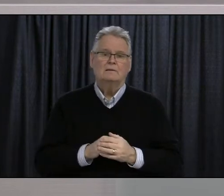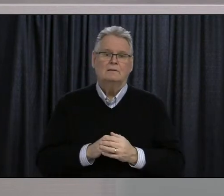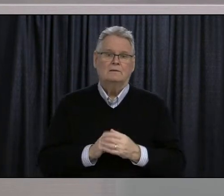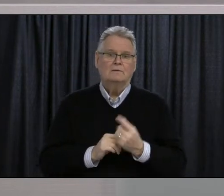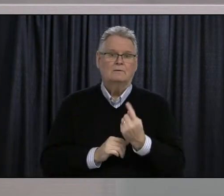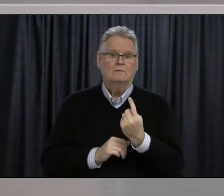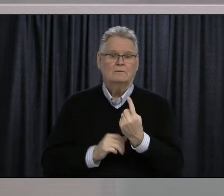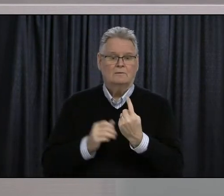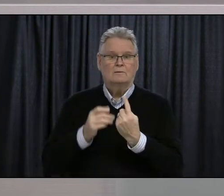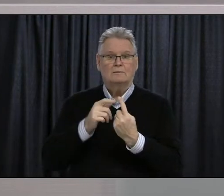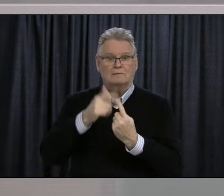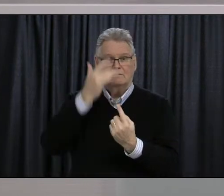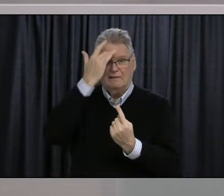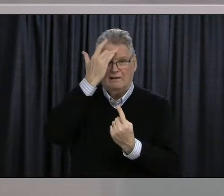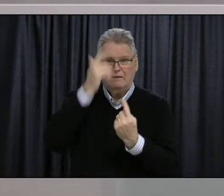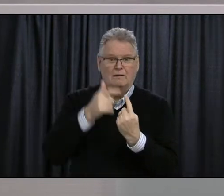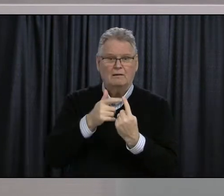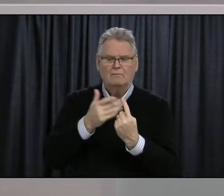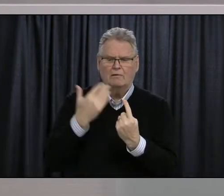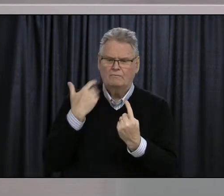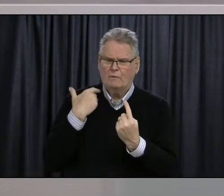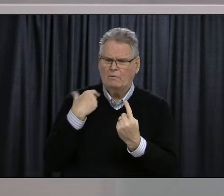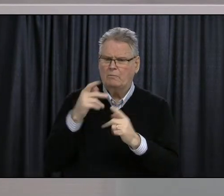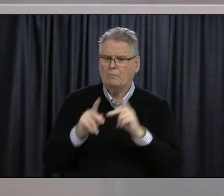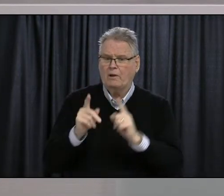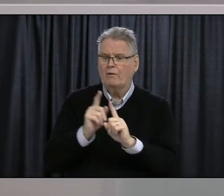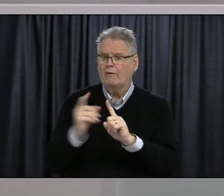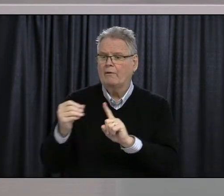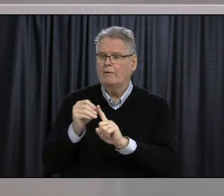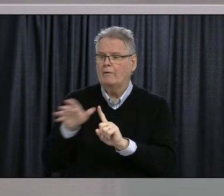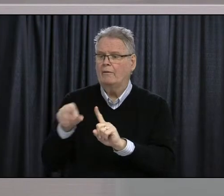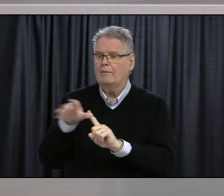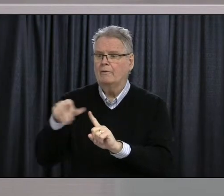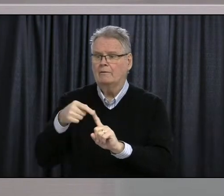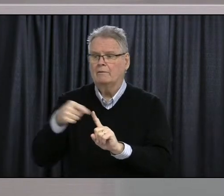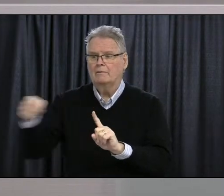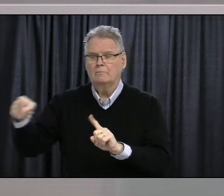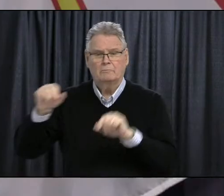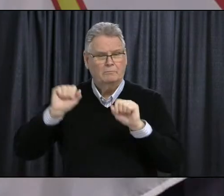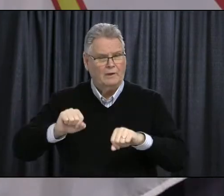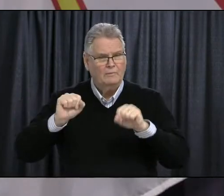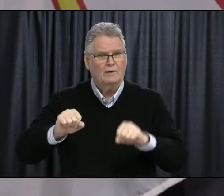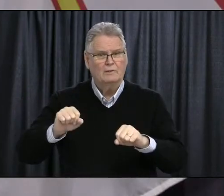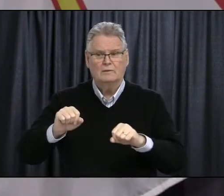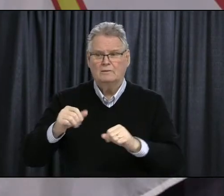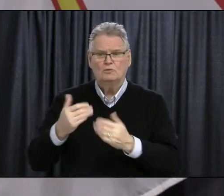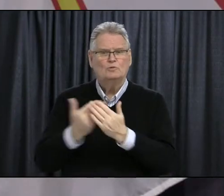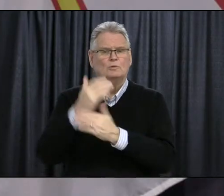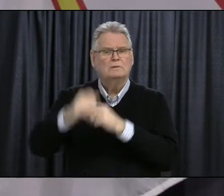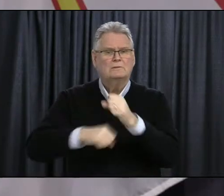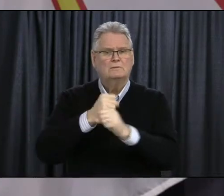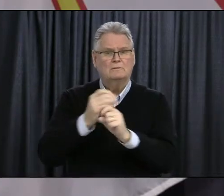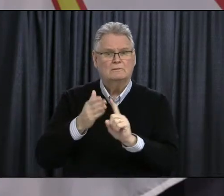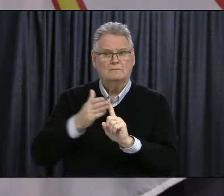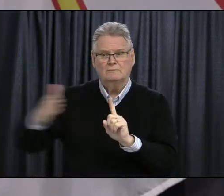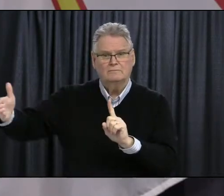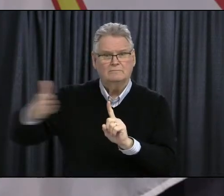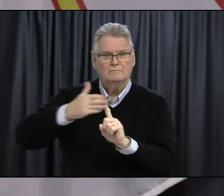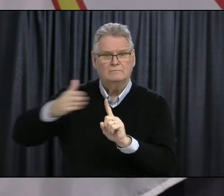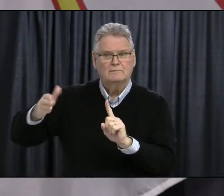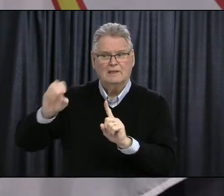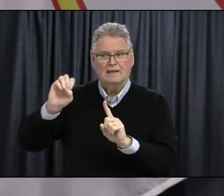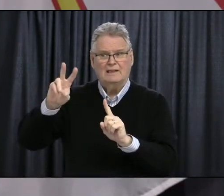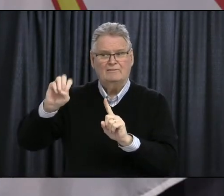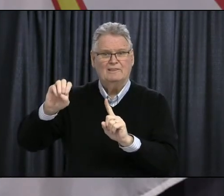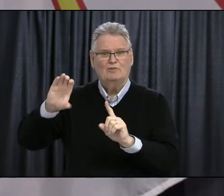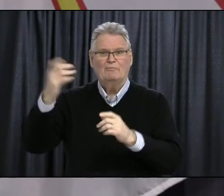New Year's Day, New Year's Eve, the New Year's celebration period? Yeah, so we've gone back as far as New